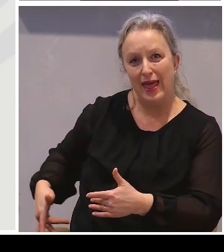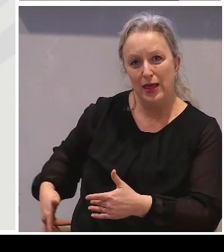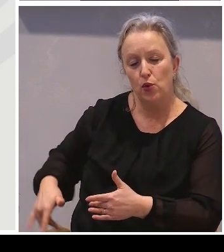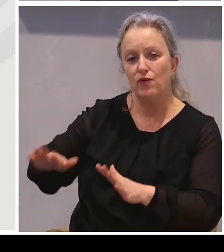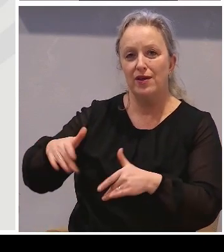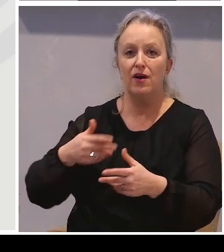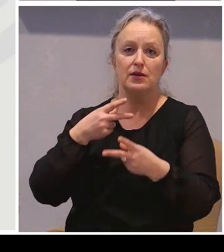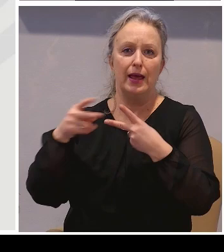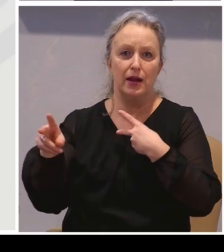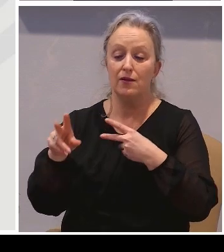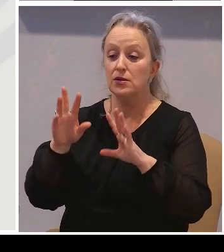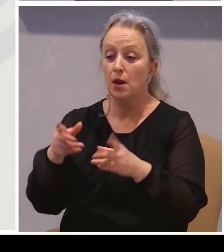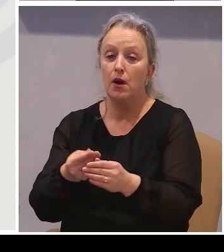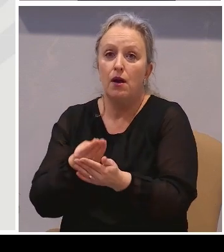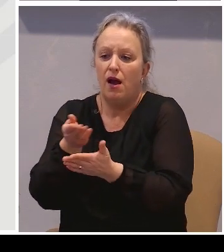Also,